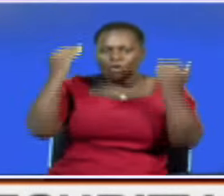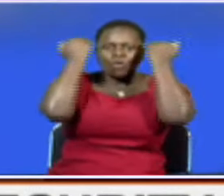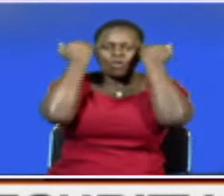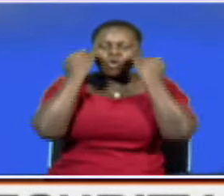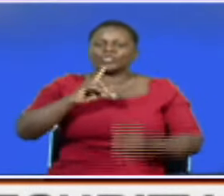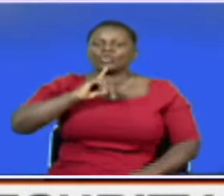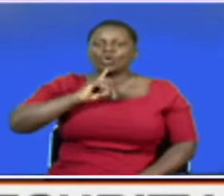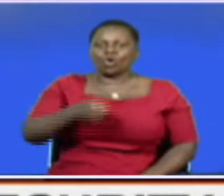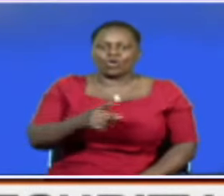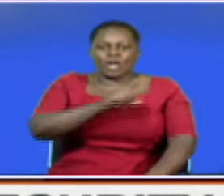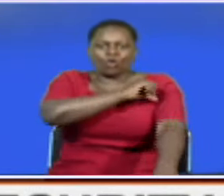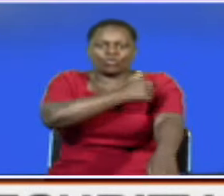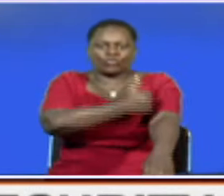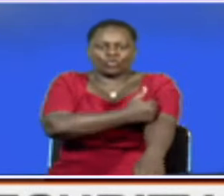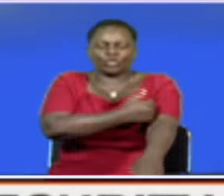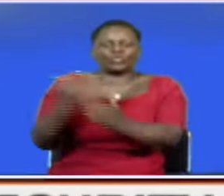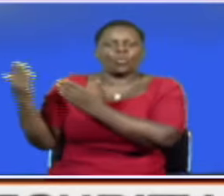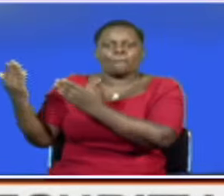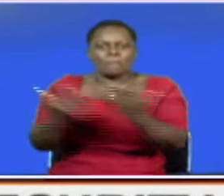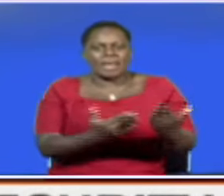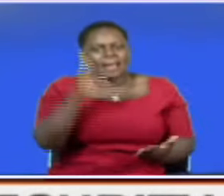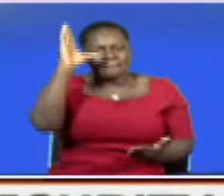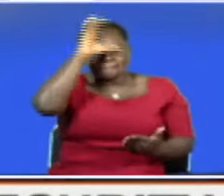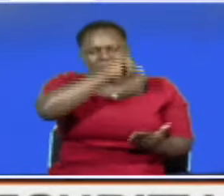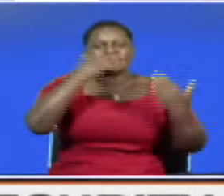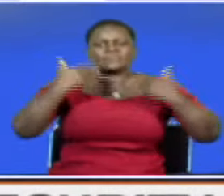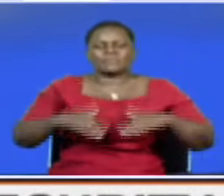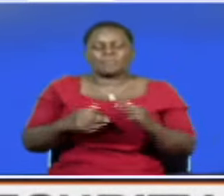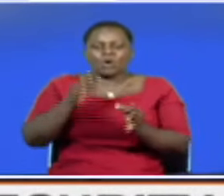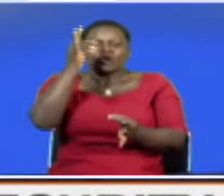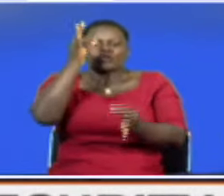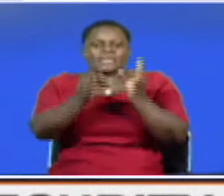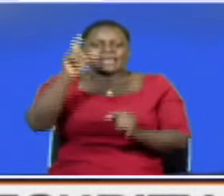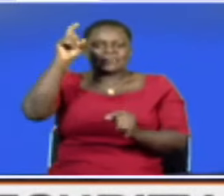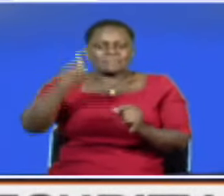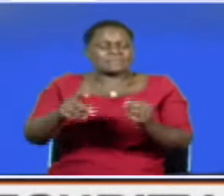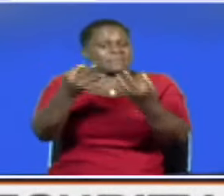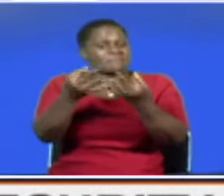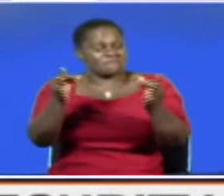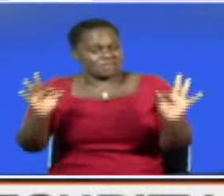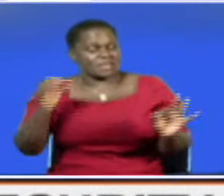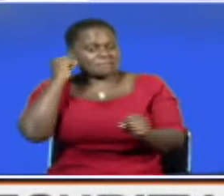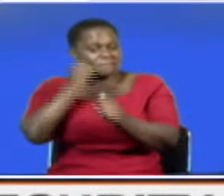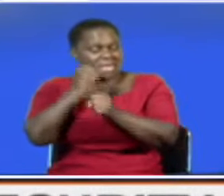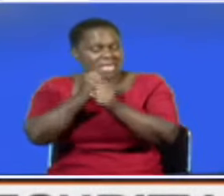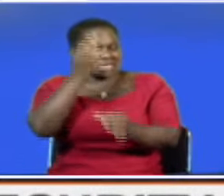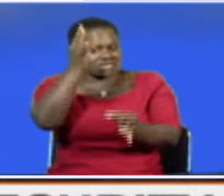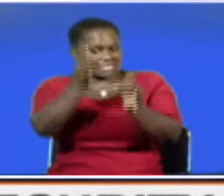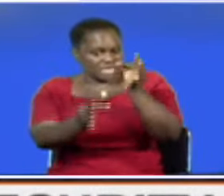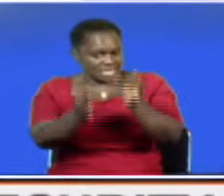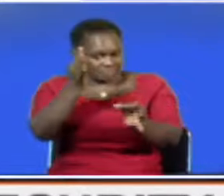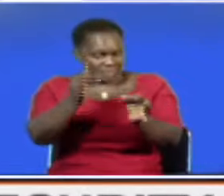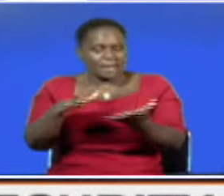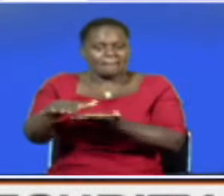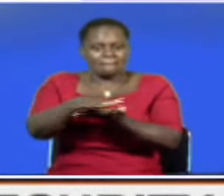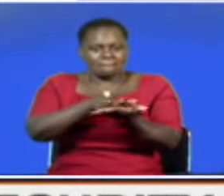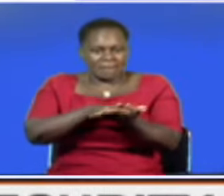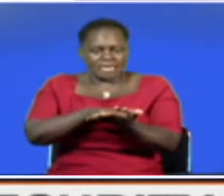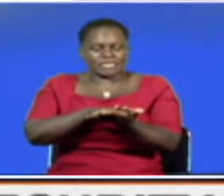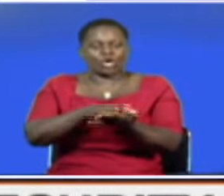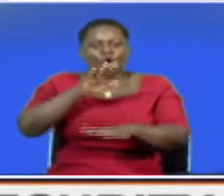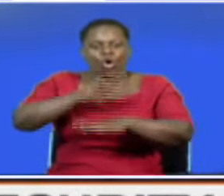has ordered the authorities to produce the missing persons. Judges must be free to make decisions based solely